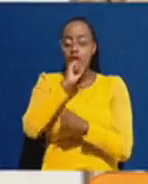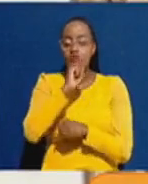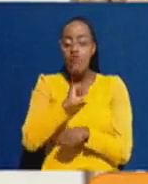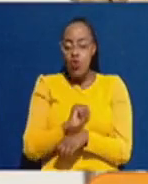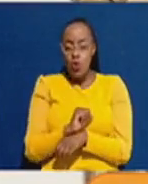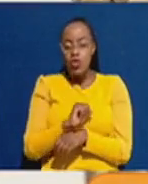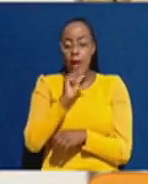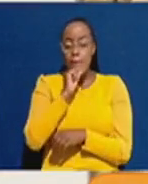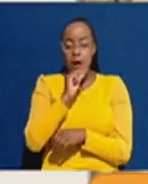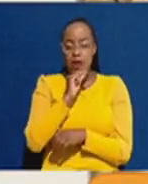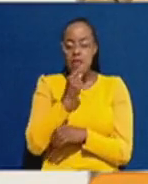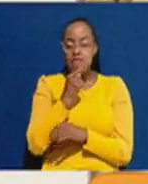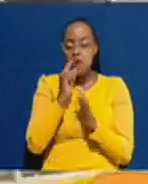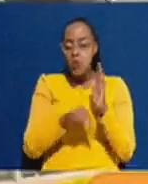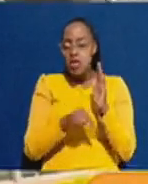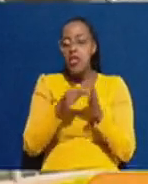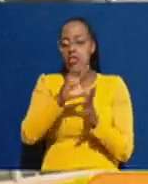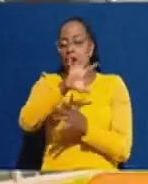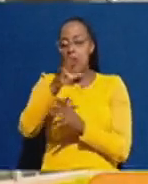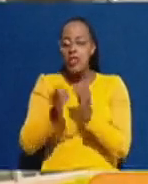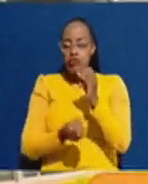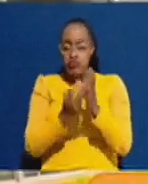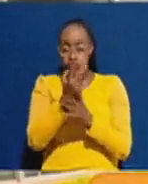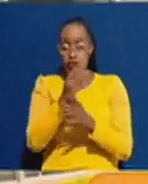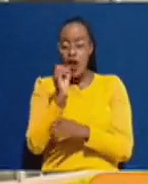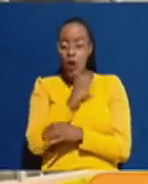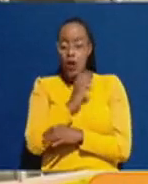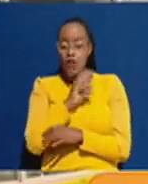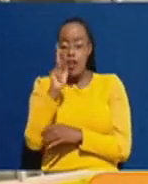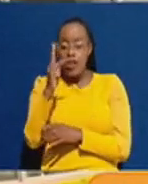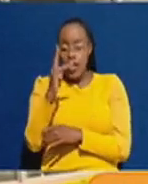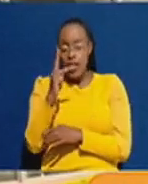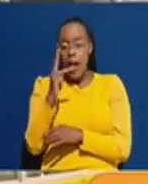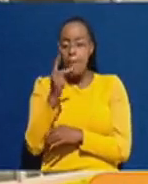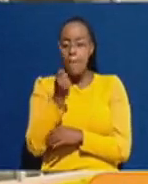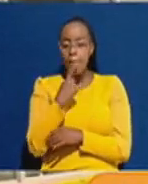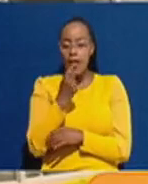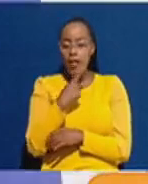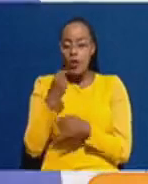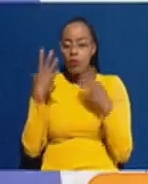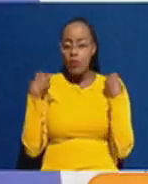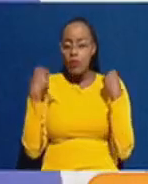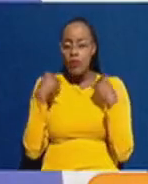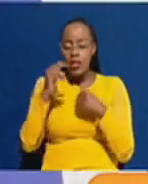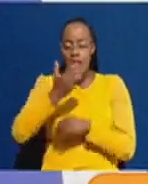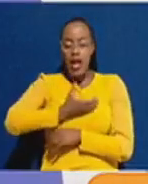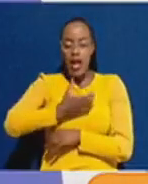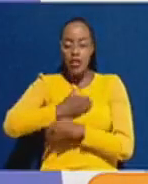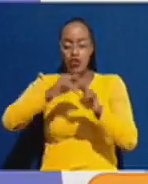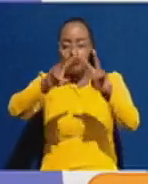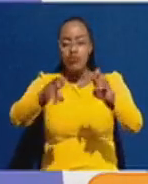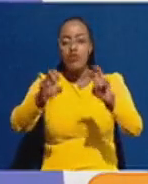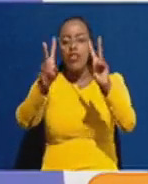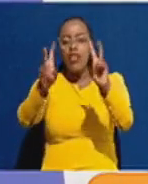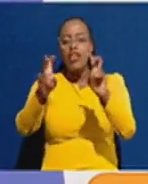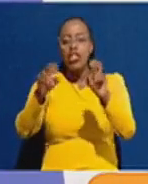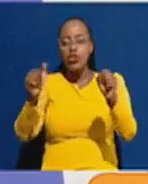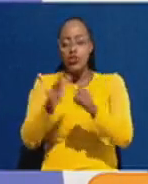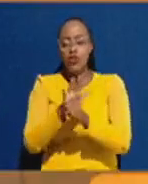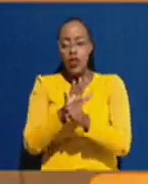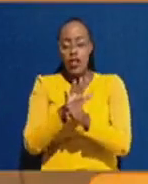however, indicated that the county has registered a complaint to the Kenya Medical Practitioners and Dentists Council to investigate the matter fully.